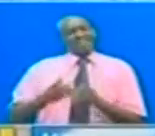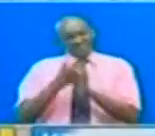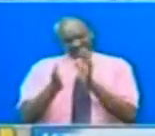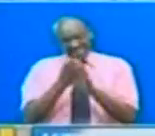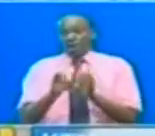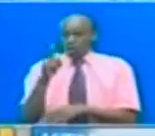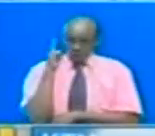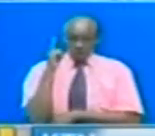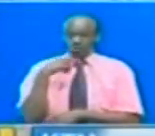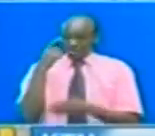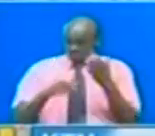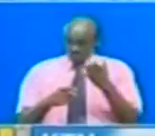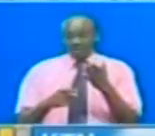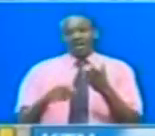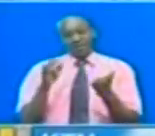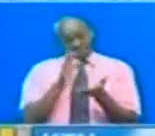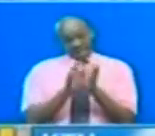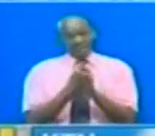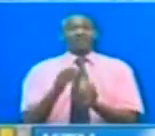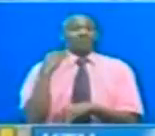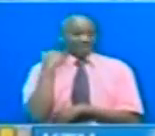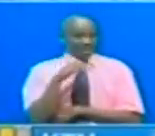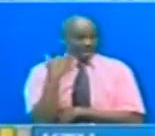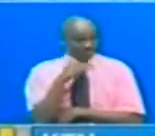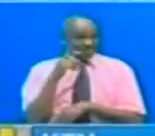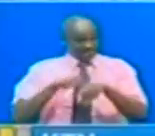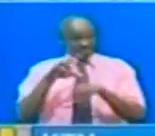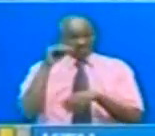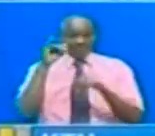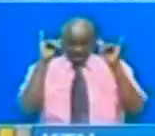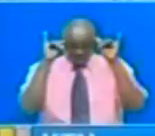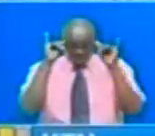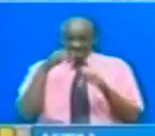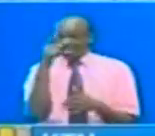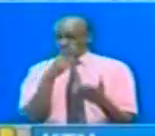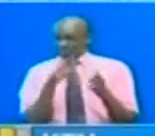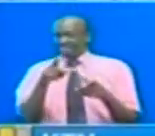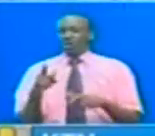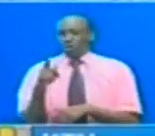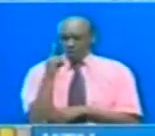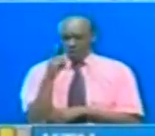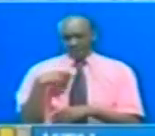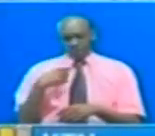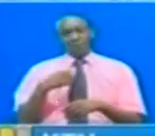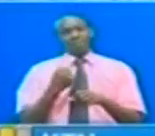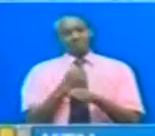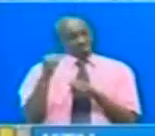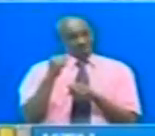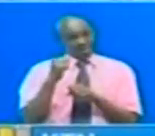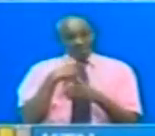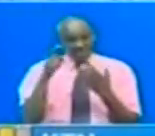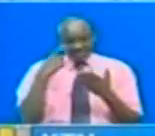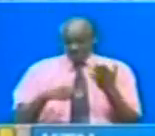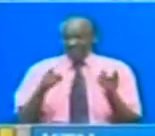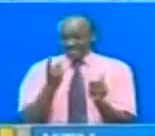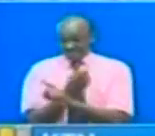to make cattle rustling a capital offence. The Cabinet Secretary for Interior was asked to enforce the law to deal with impunity by instilling punitive